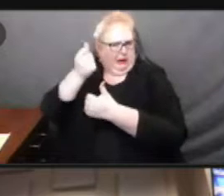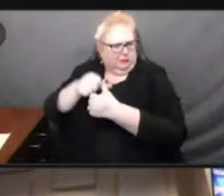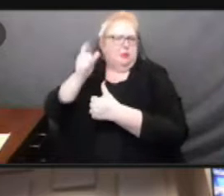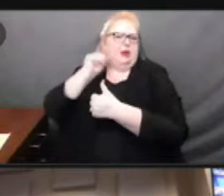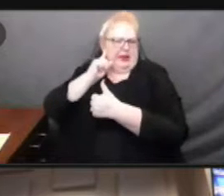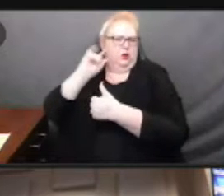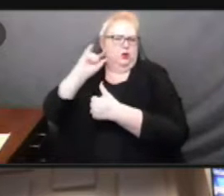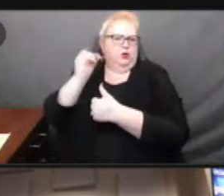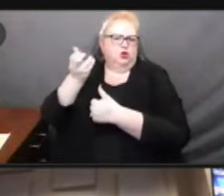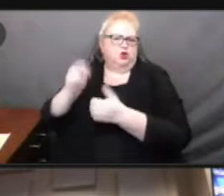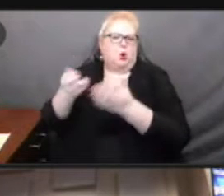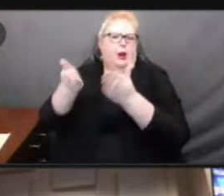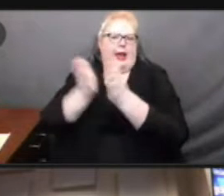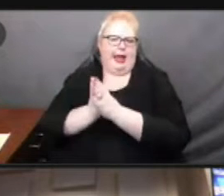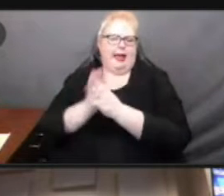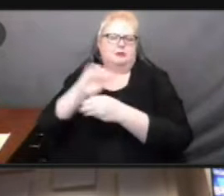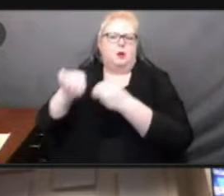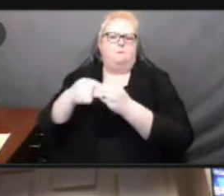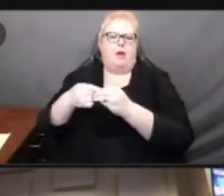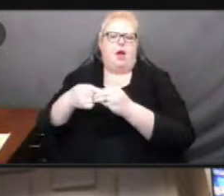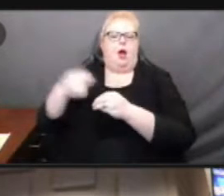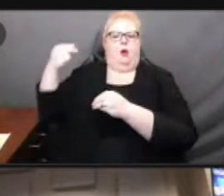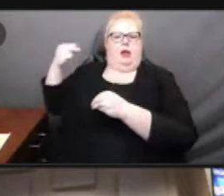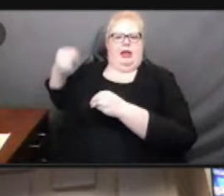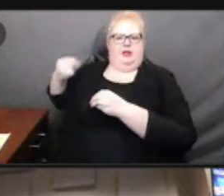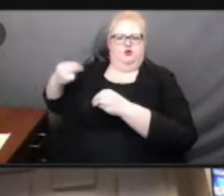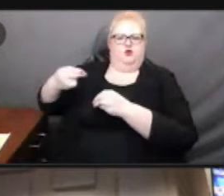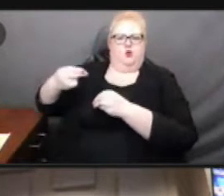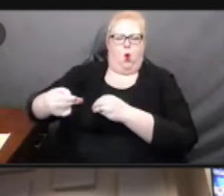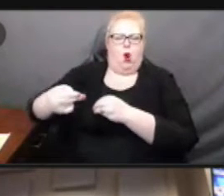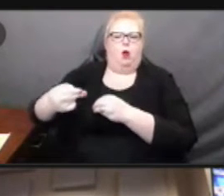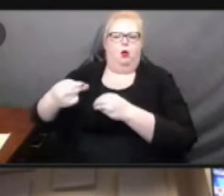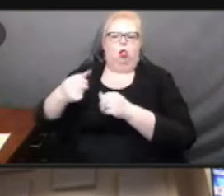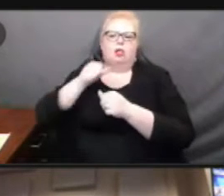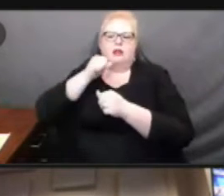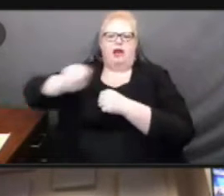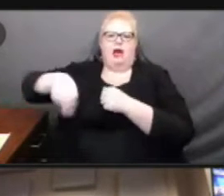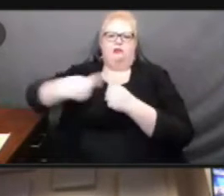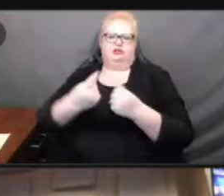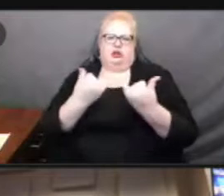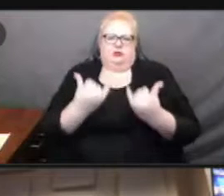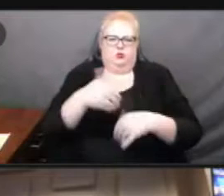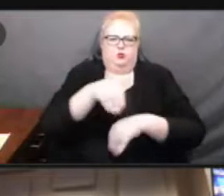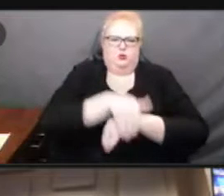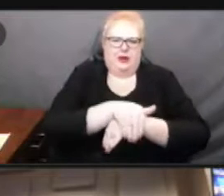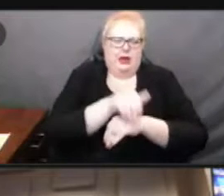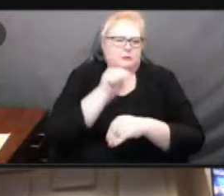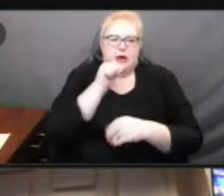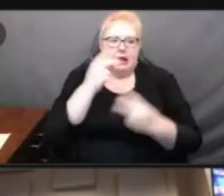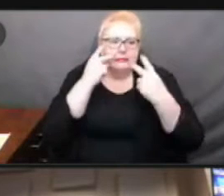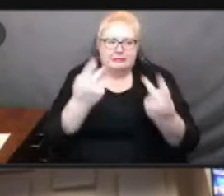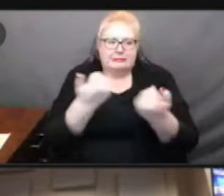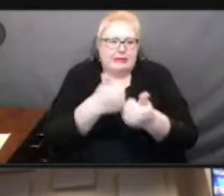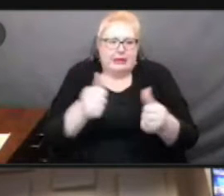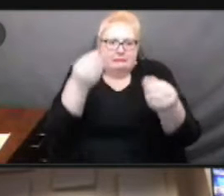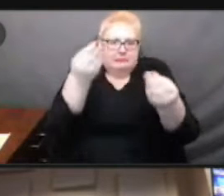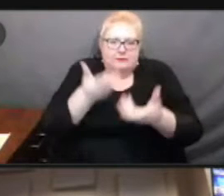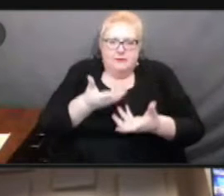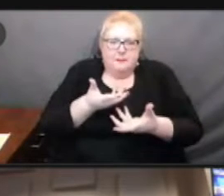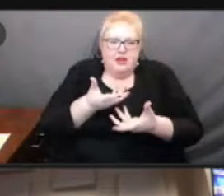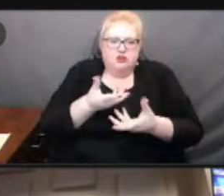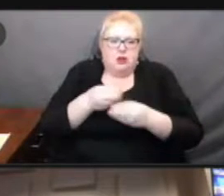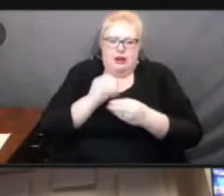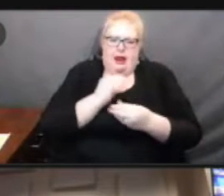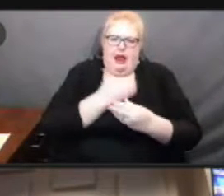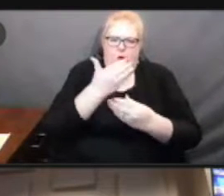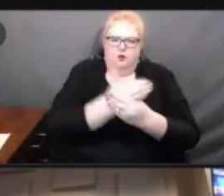historical perspective, not just the one we're talking about tonight. And I didn't get that. I didn't see that in the information in our Pony Friday.